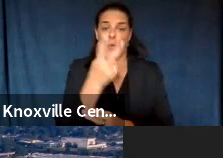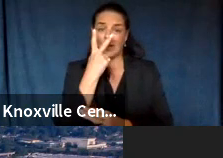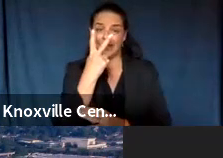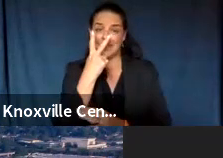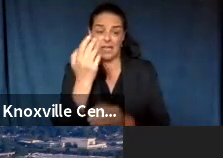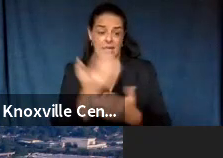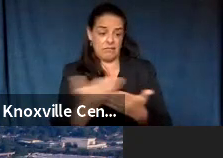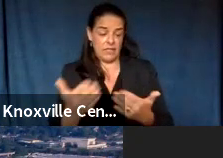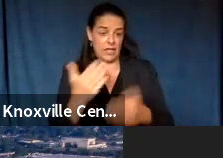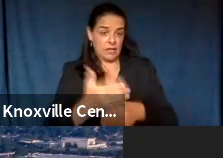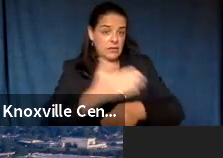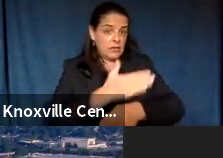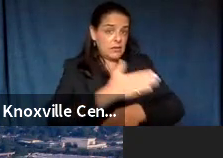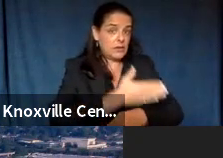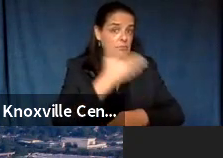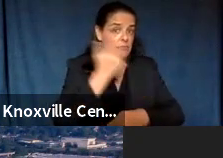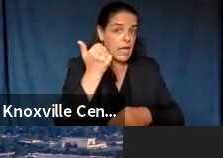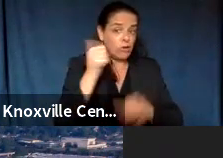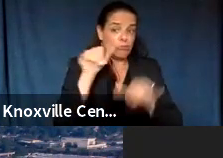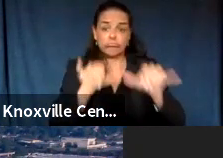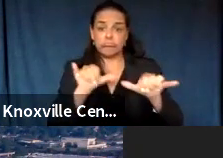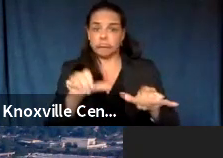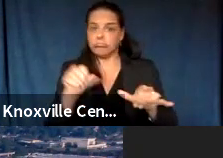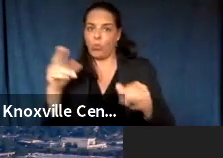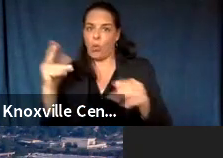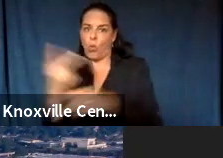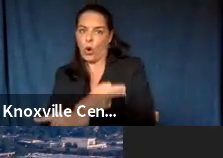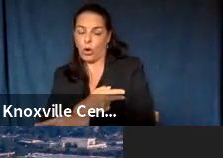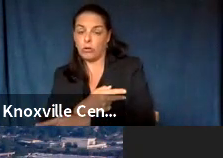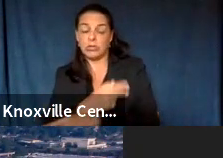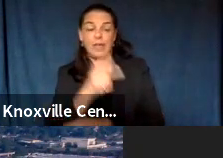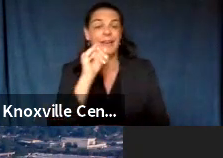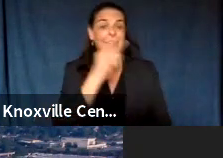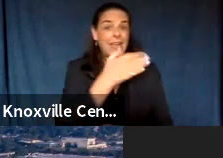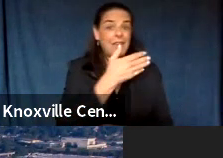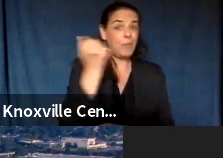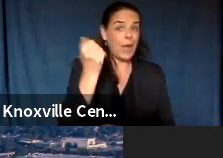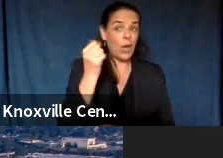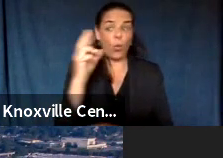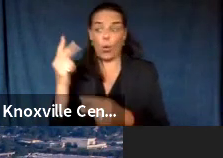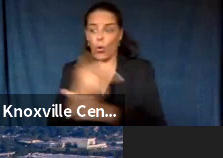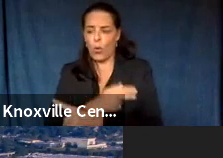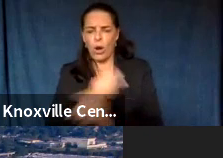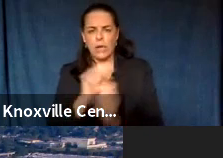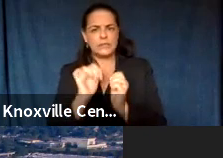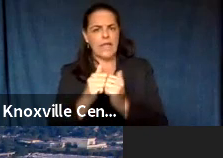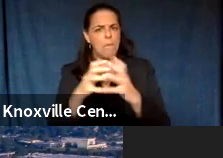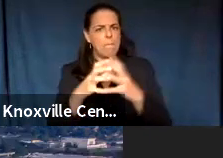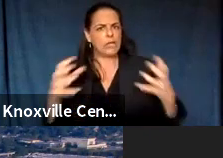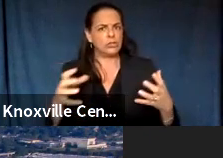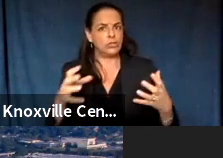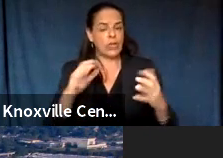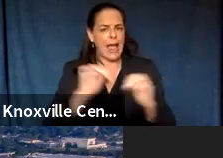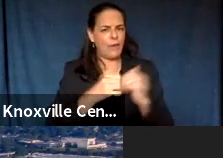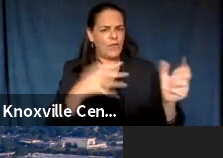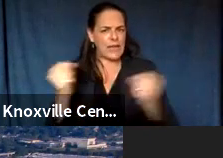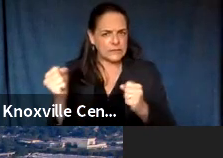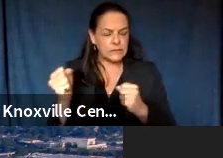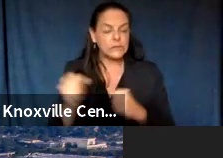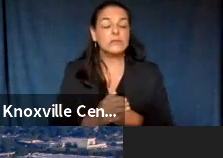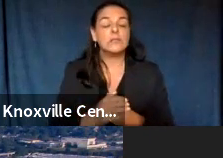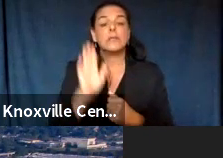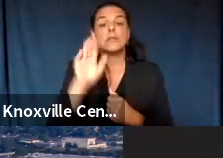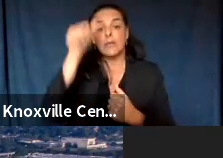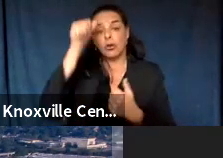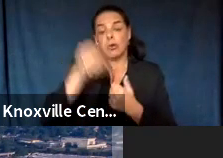the same, or are they getting worse? And if so, how much better or worse, and at what rate? As a reminder, all